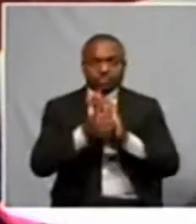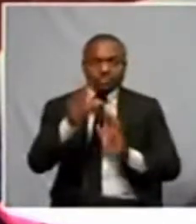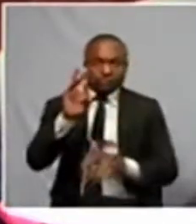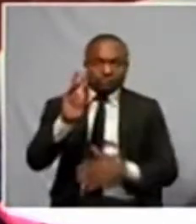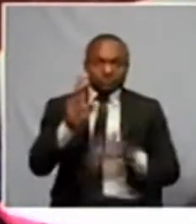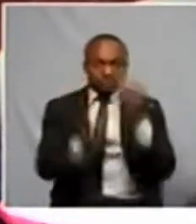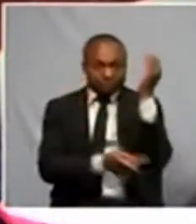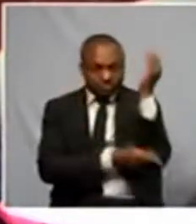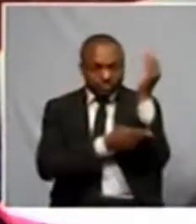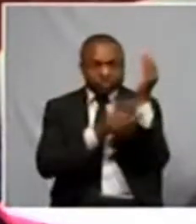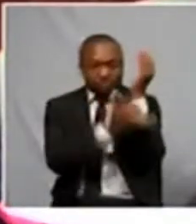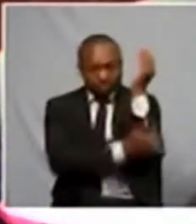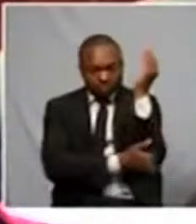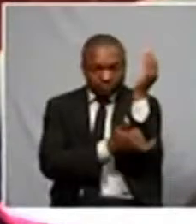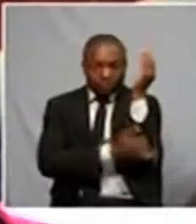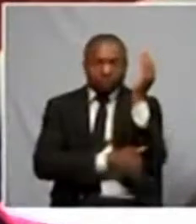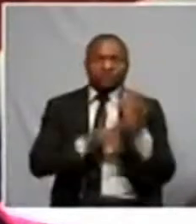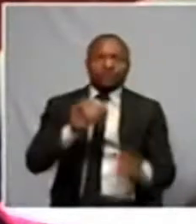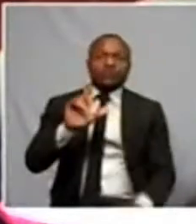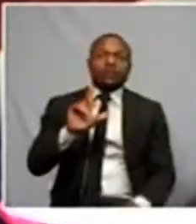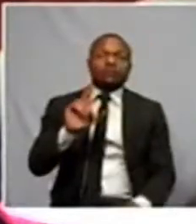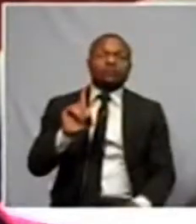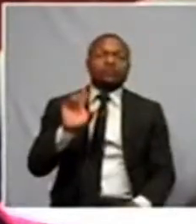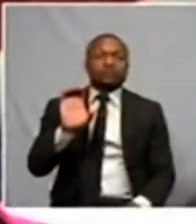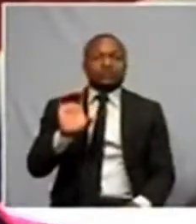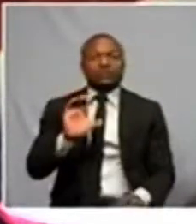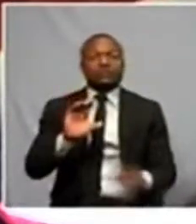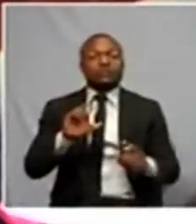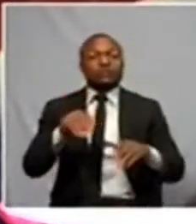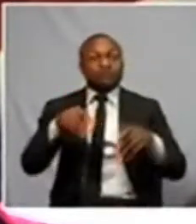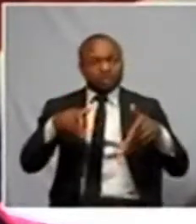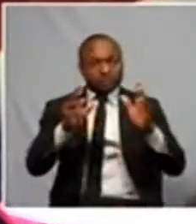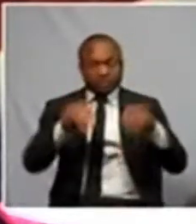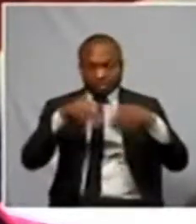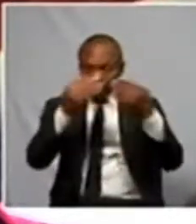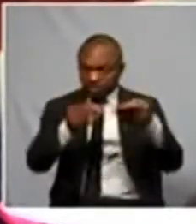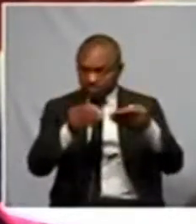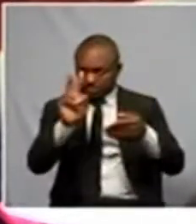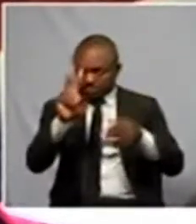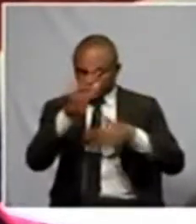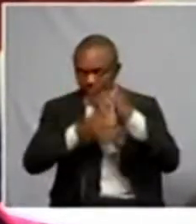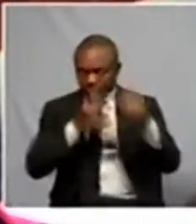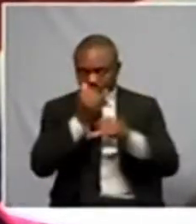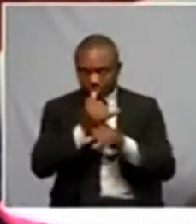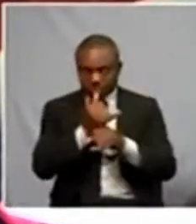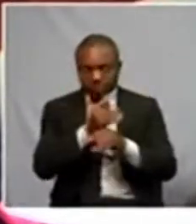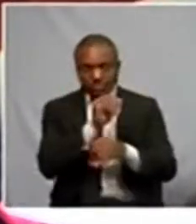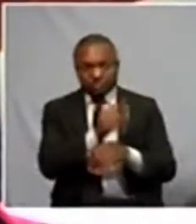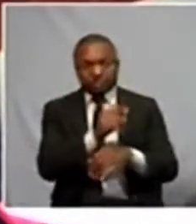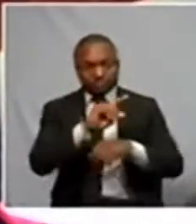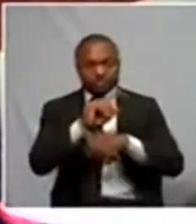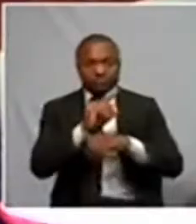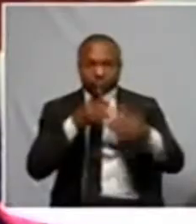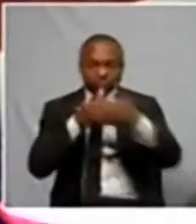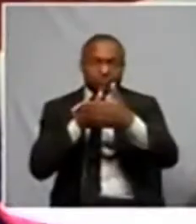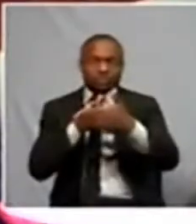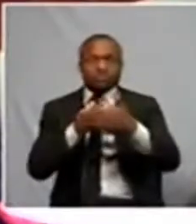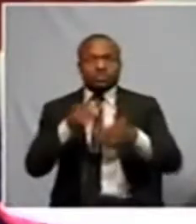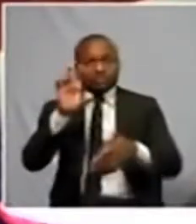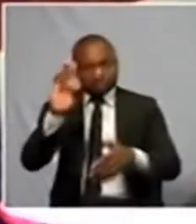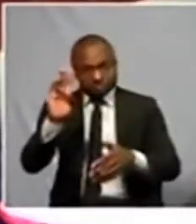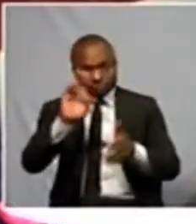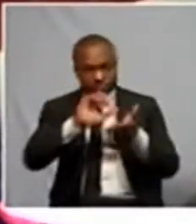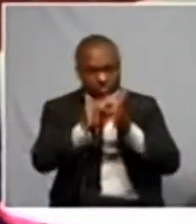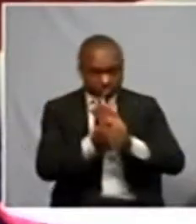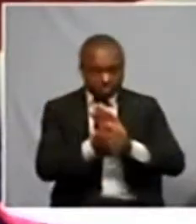developing countries and LDCs are allowed a 2-year transition period for certain prohibitions. Article 7